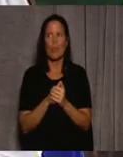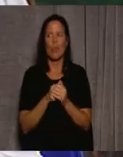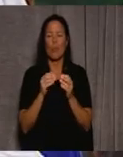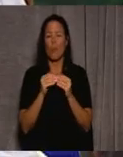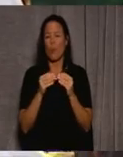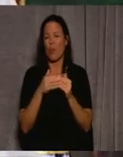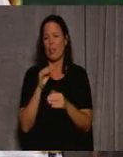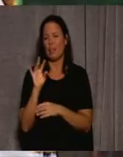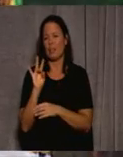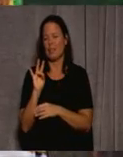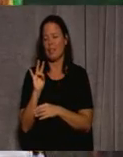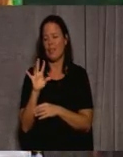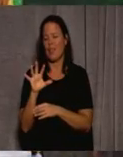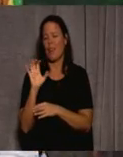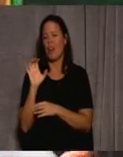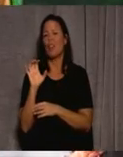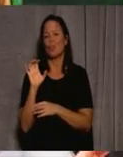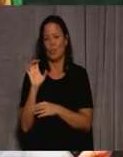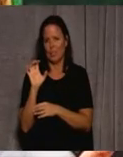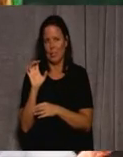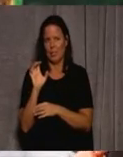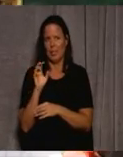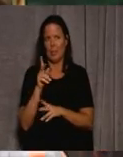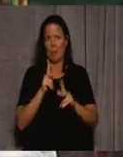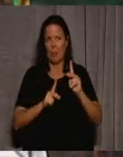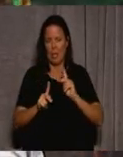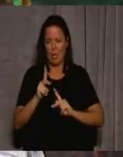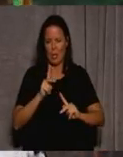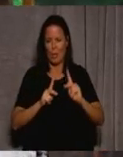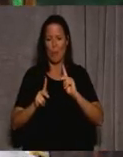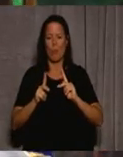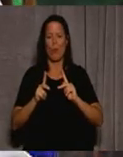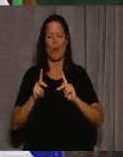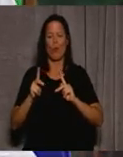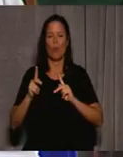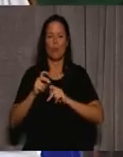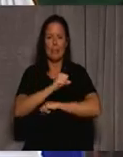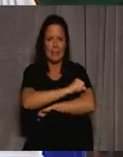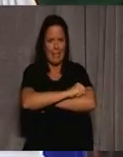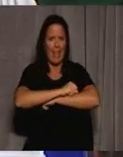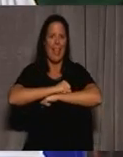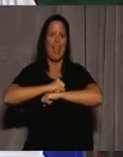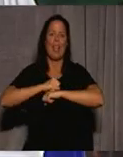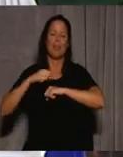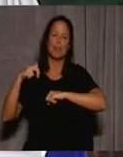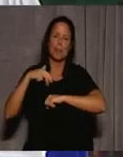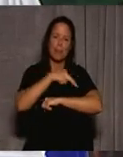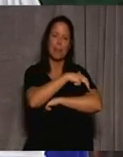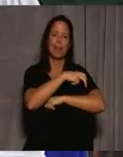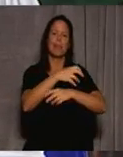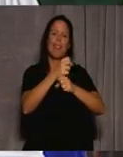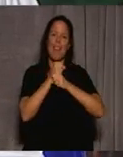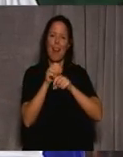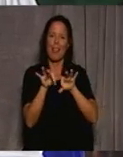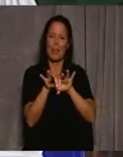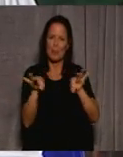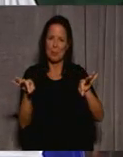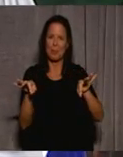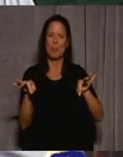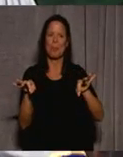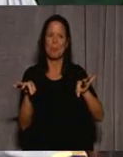than 7,500 individuals walked across the stage and received their